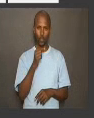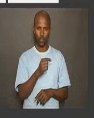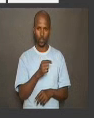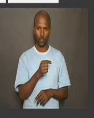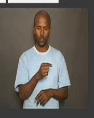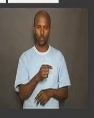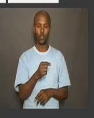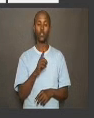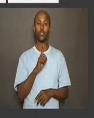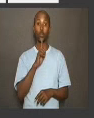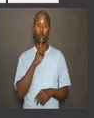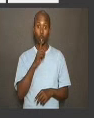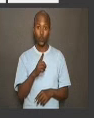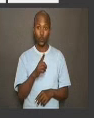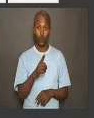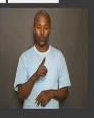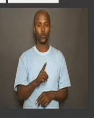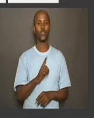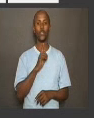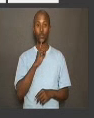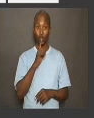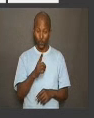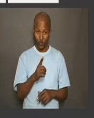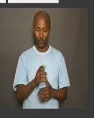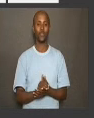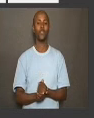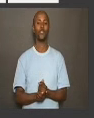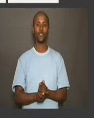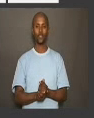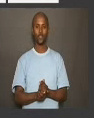false, true, true.